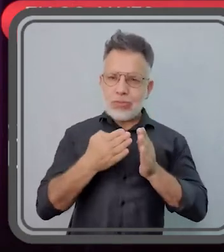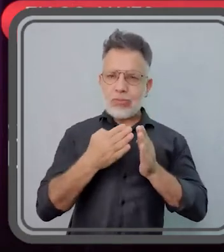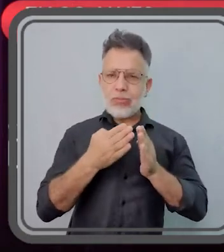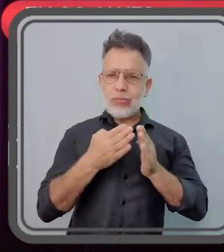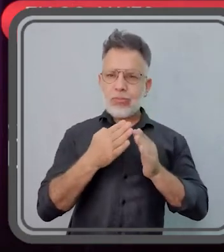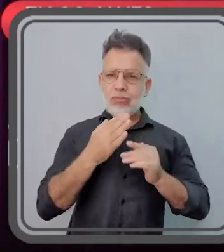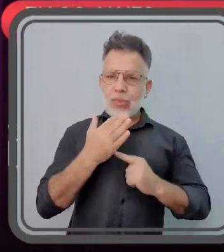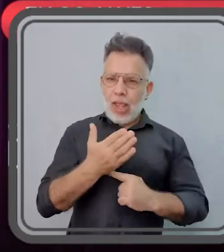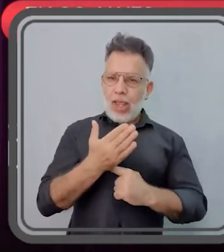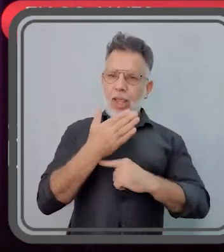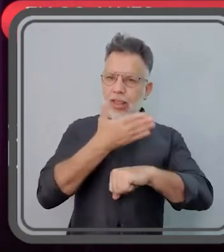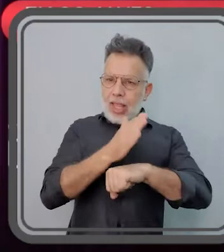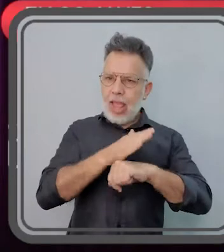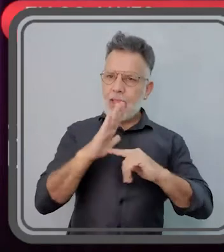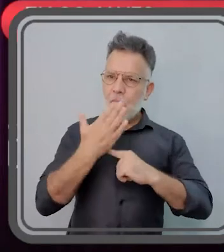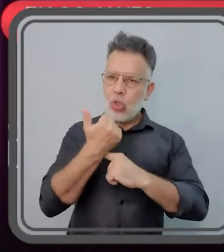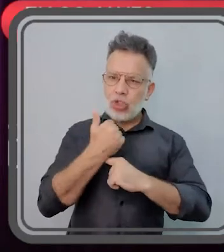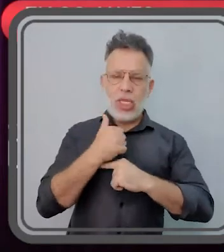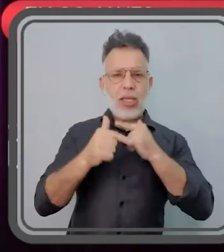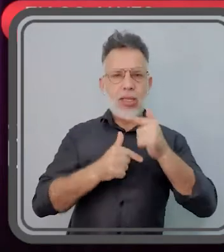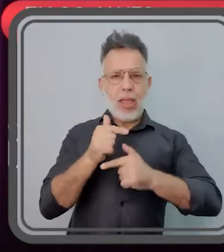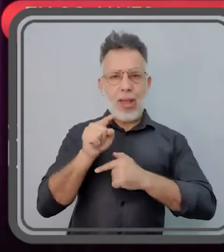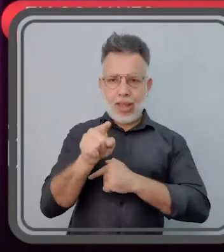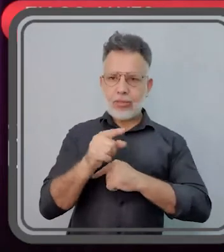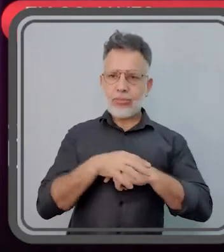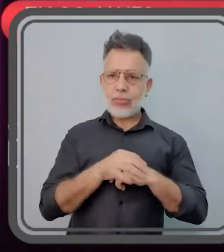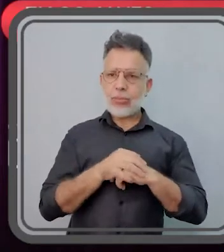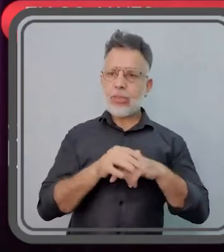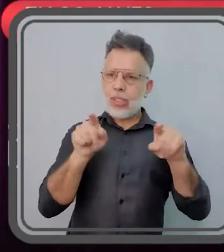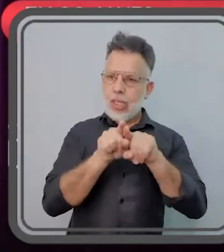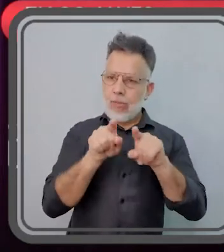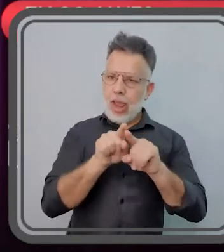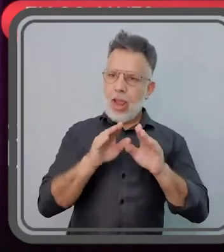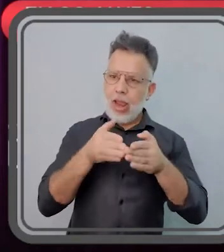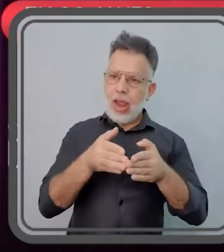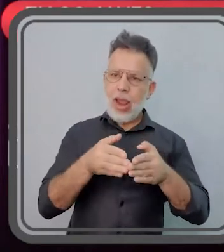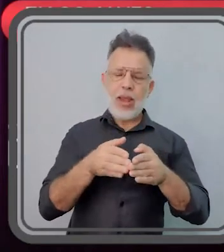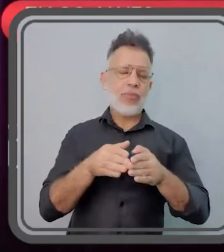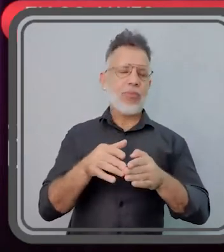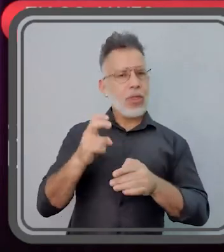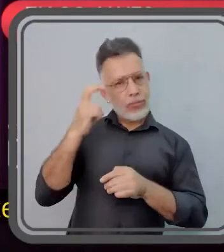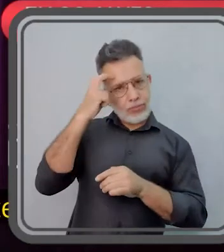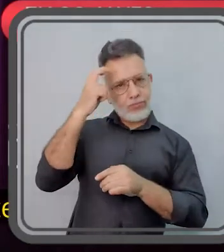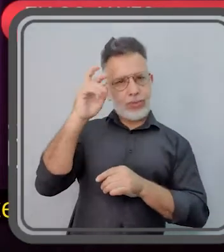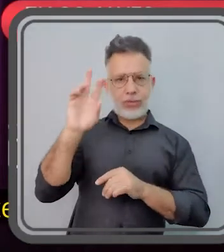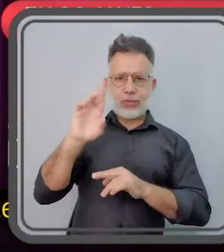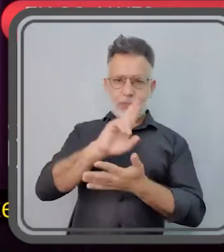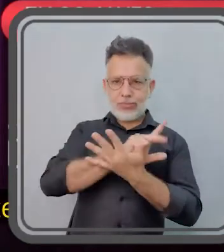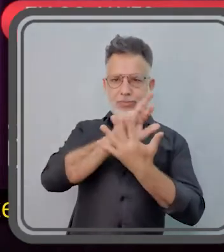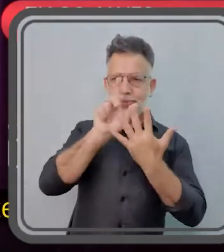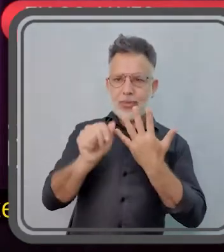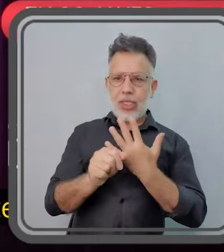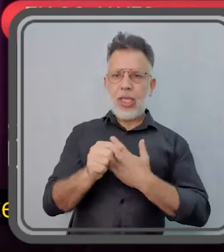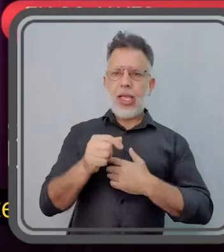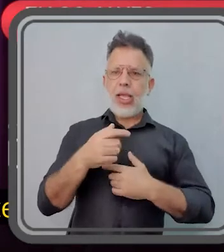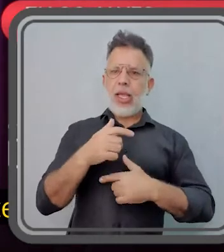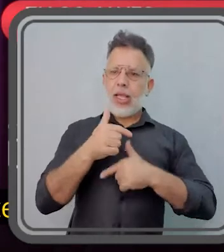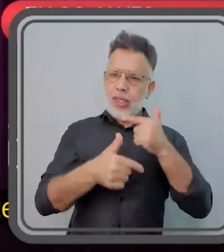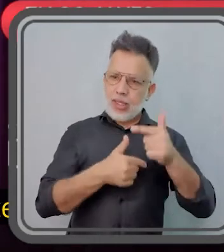training them on the technologies that we work. We also train them on soft skills. We train them